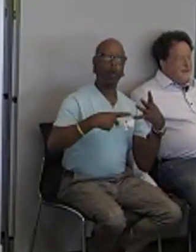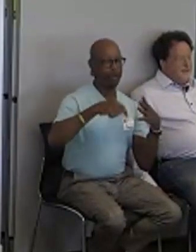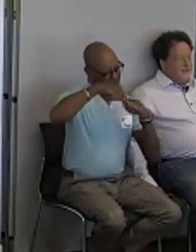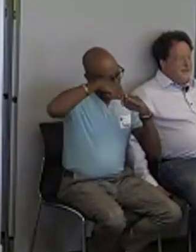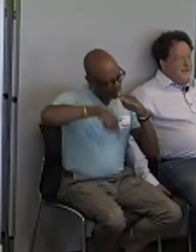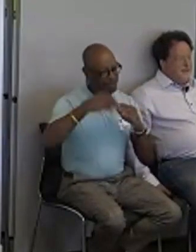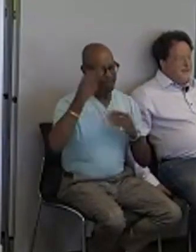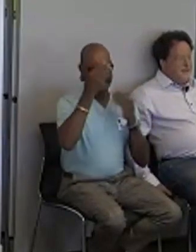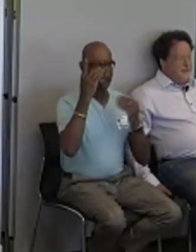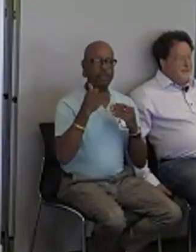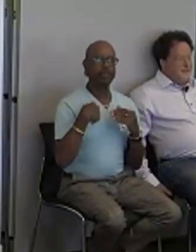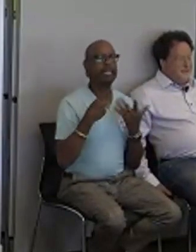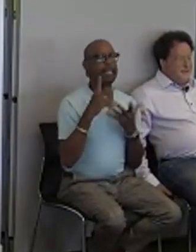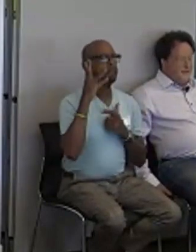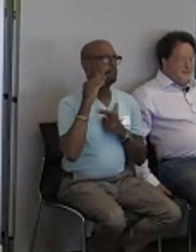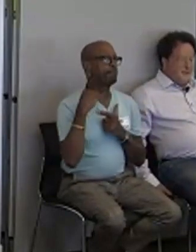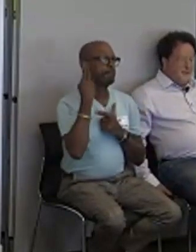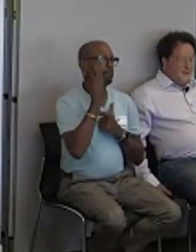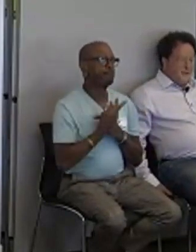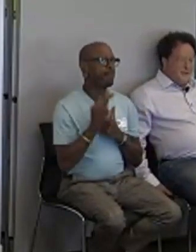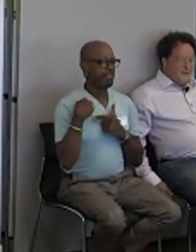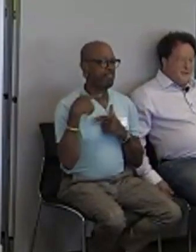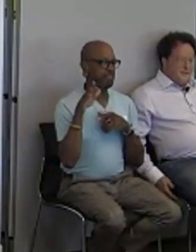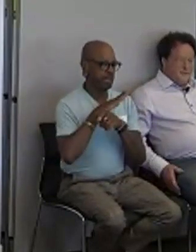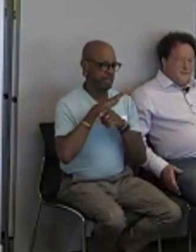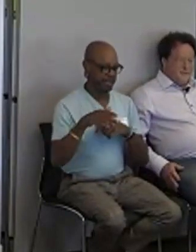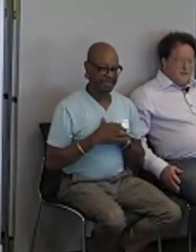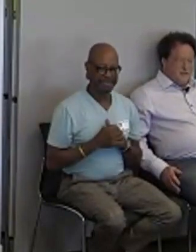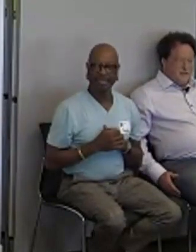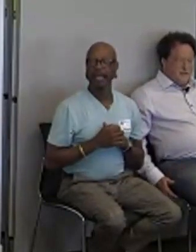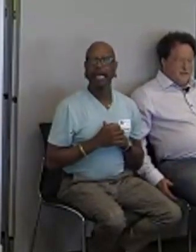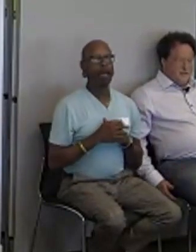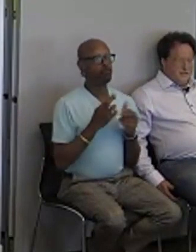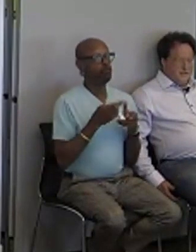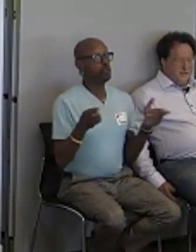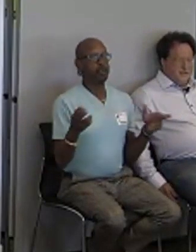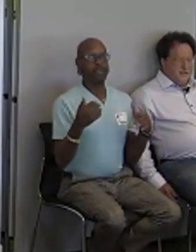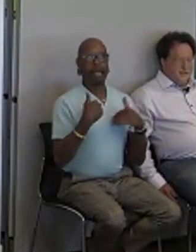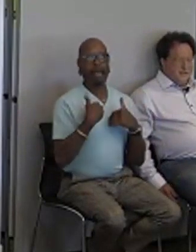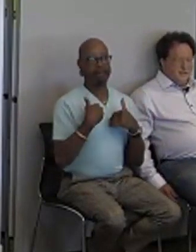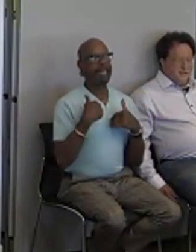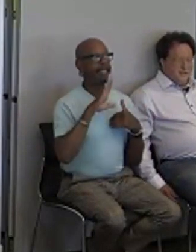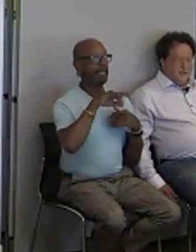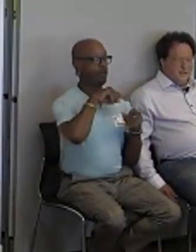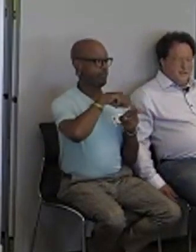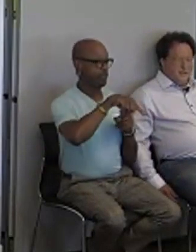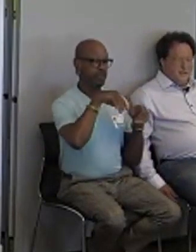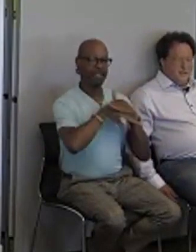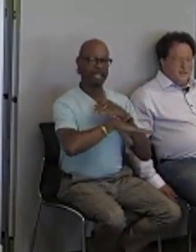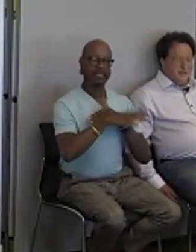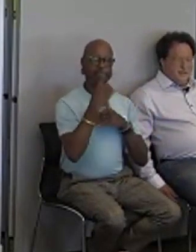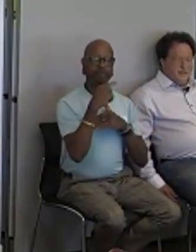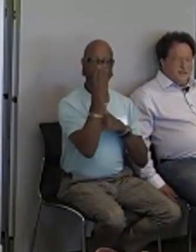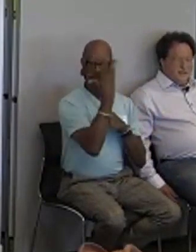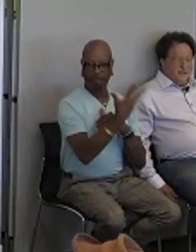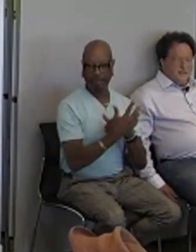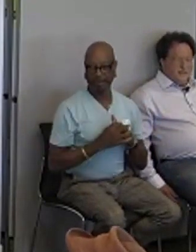They're industry thought leaders, virtuosos in their field of access to